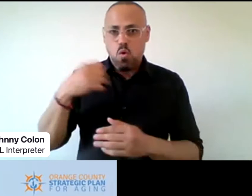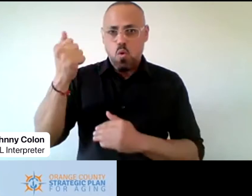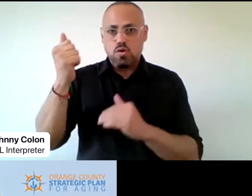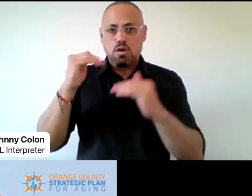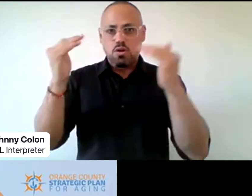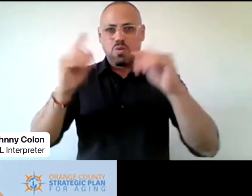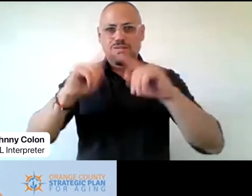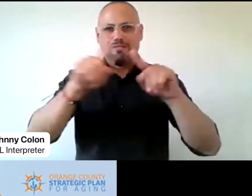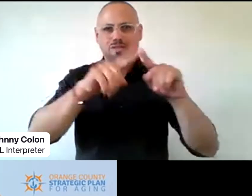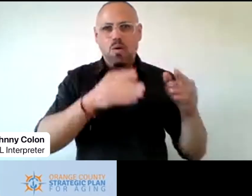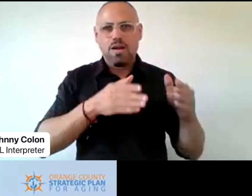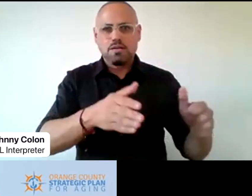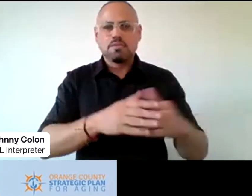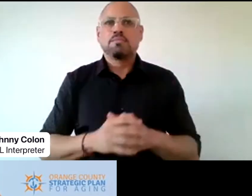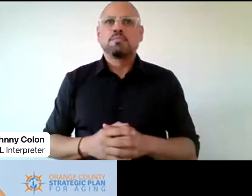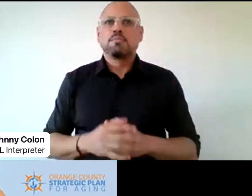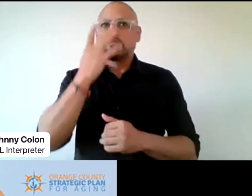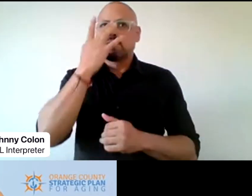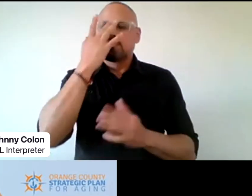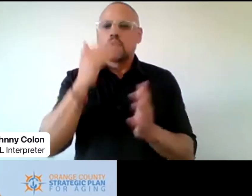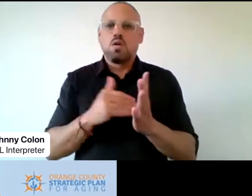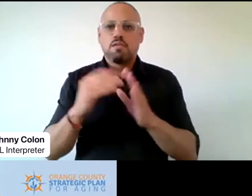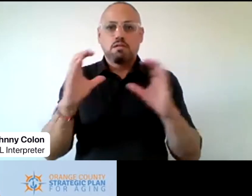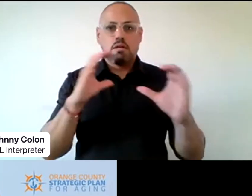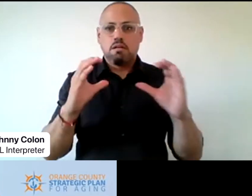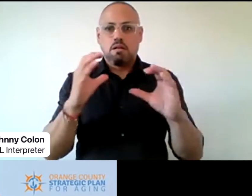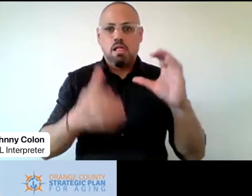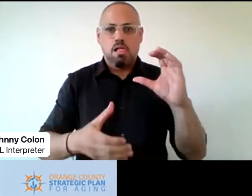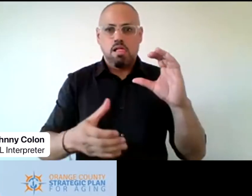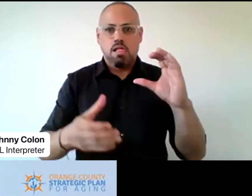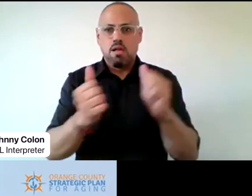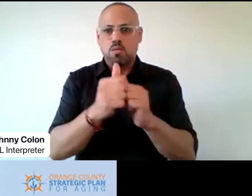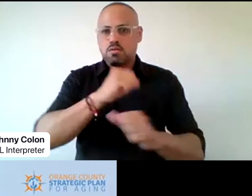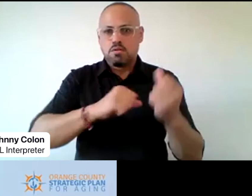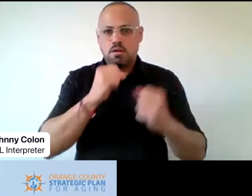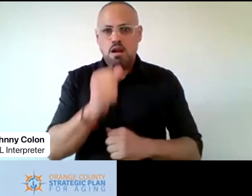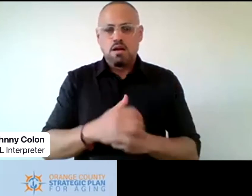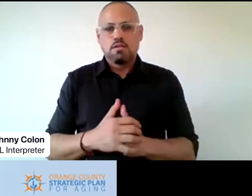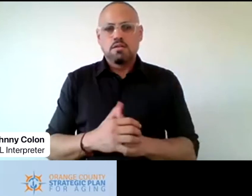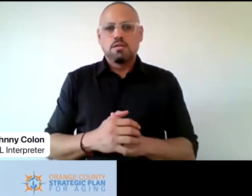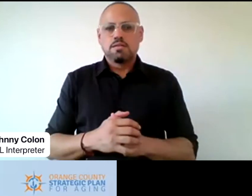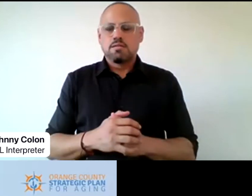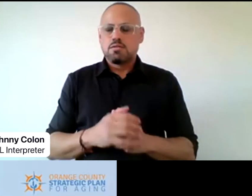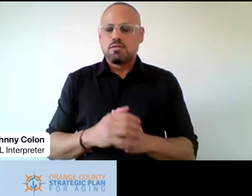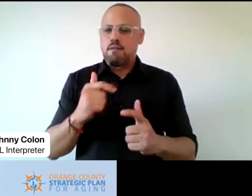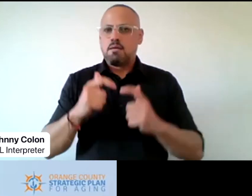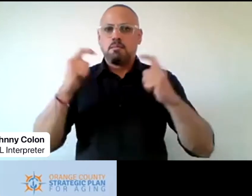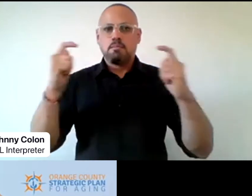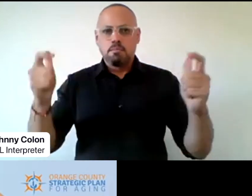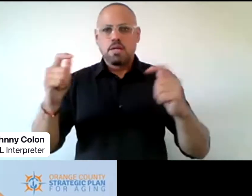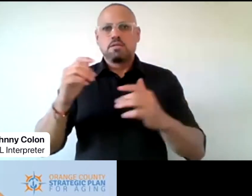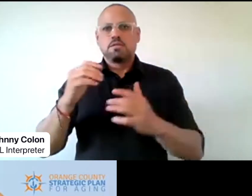different ways, and they often don't communicate with each other. So there is a tremendous amount of